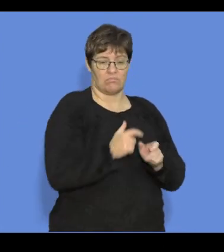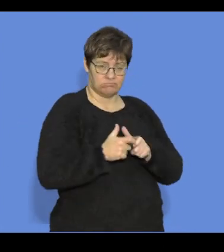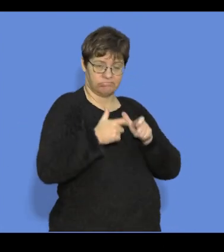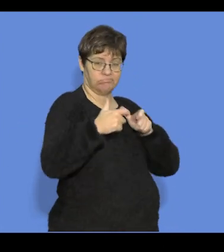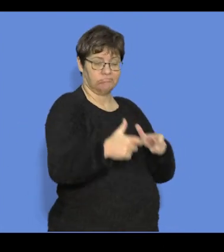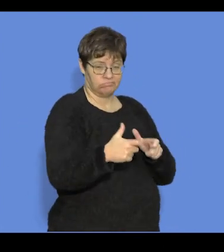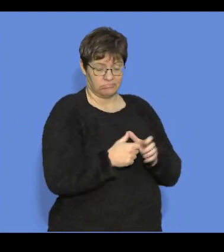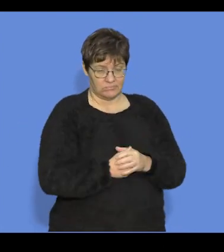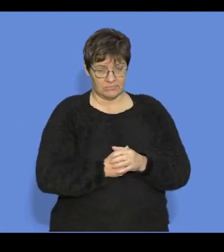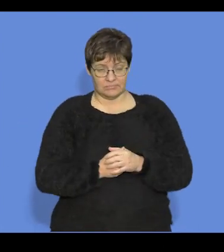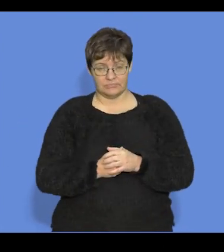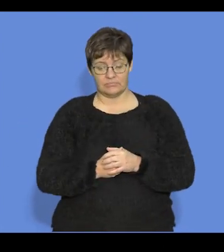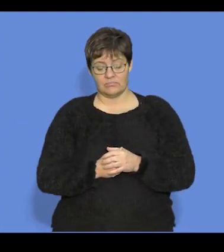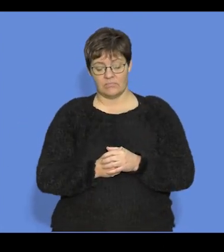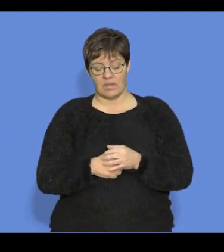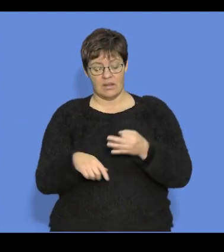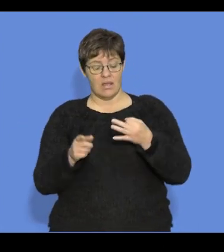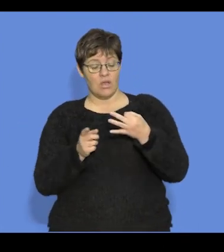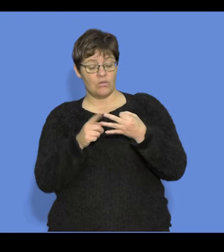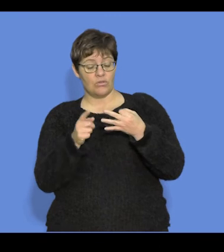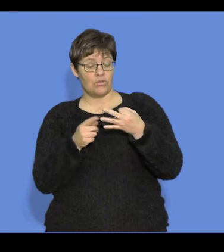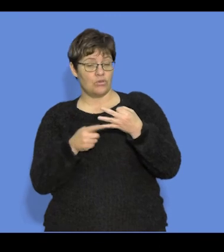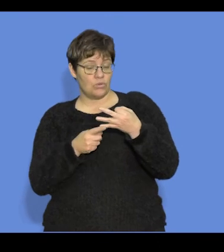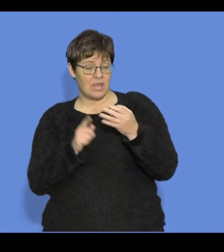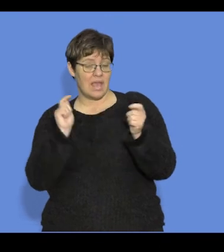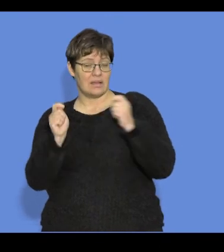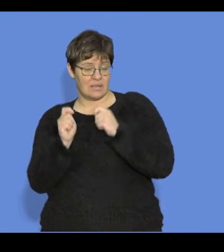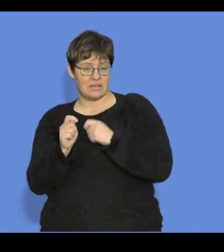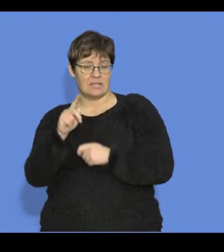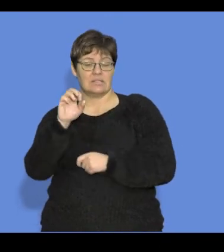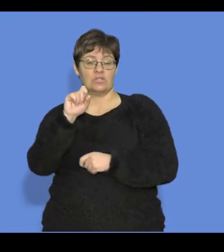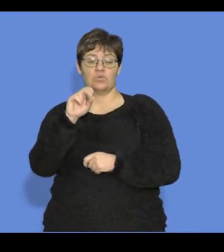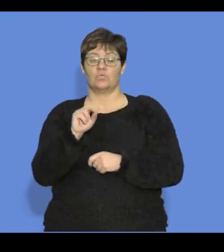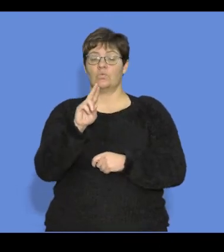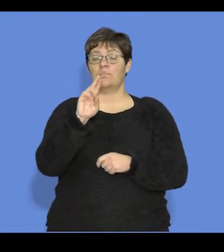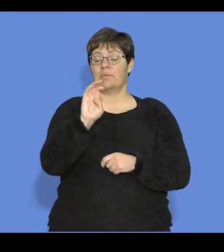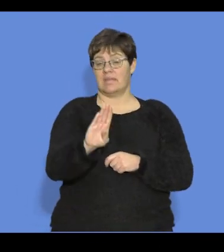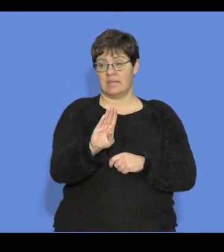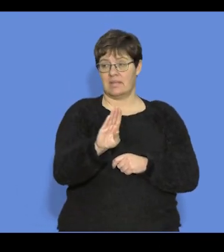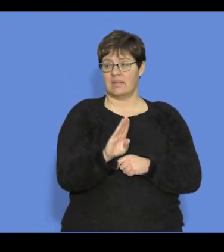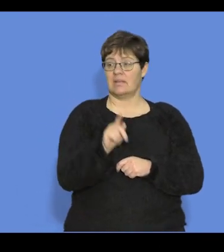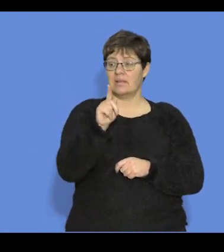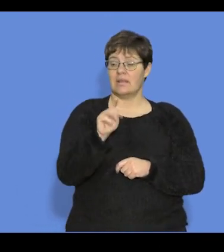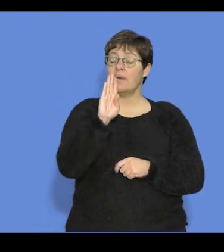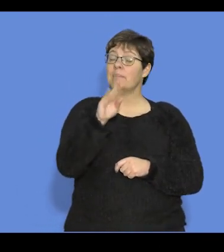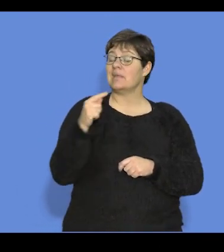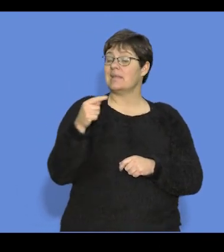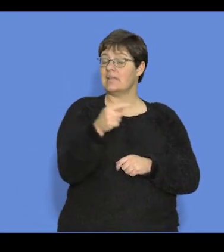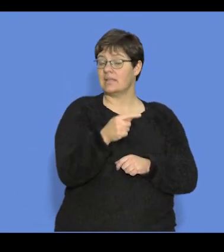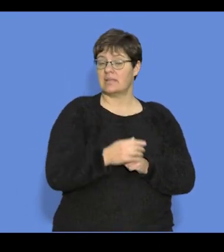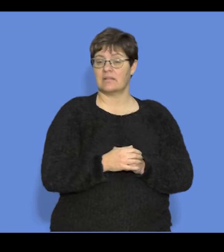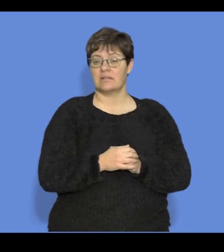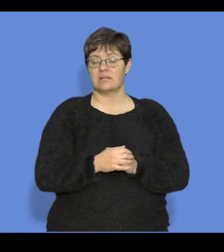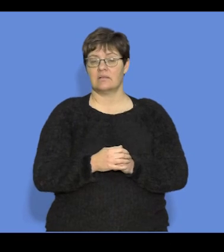Then, 3 adaptations of tissue B. And here's tissue B, and tissue B